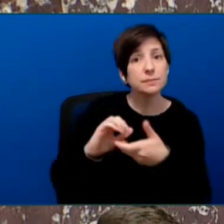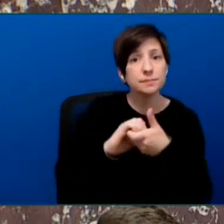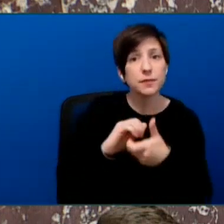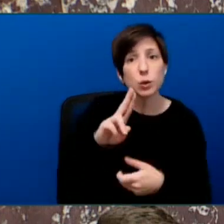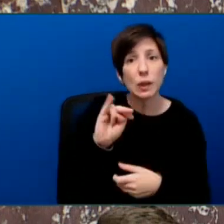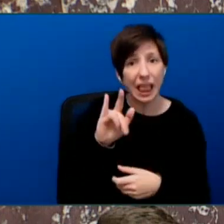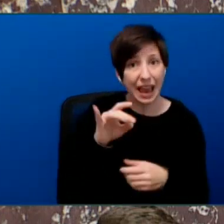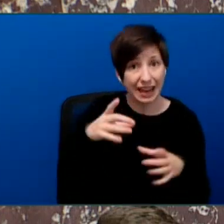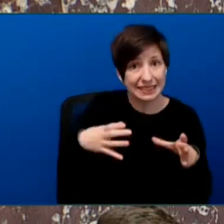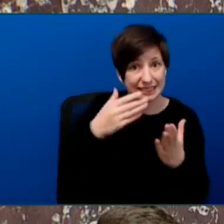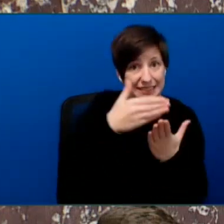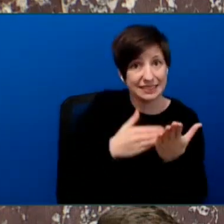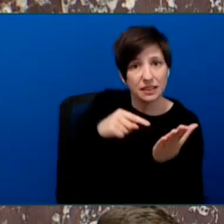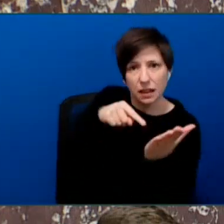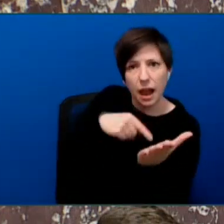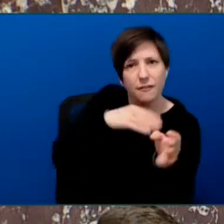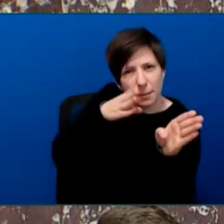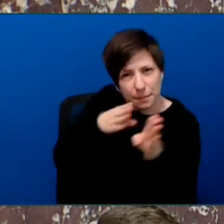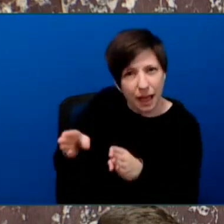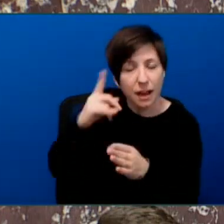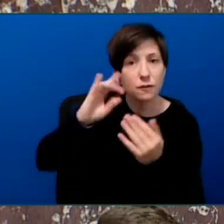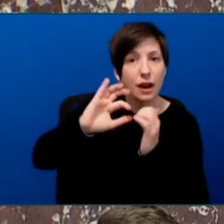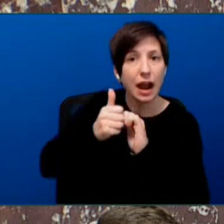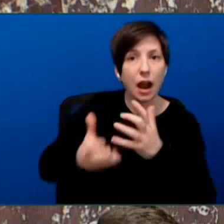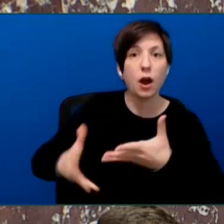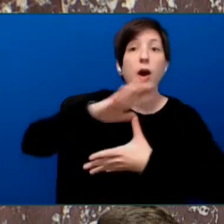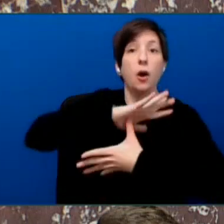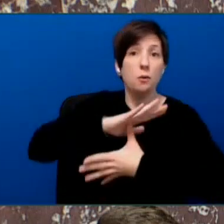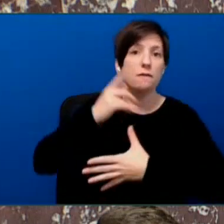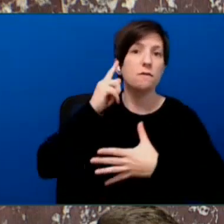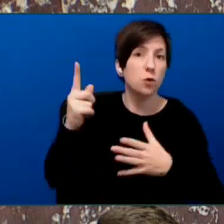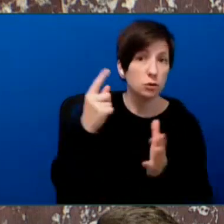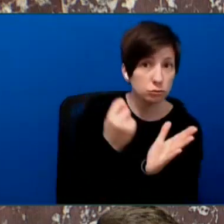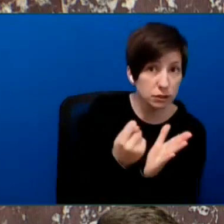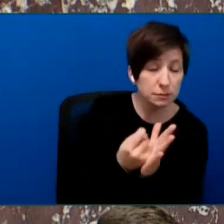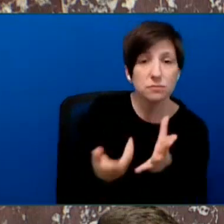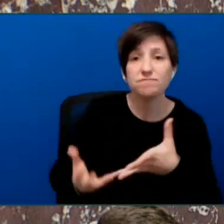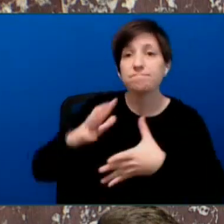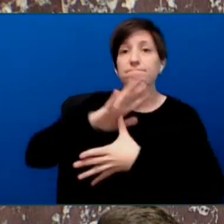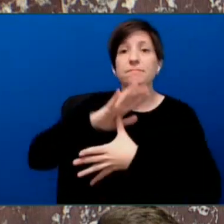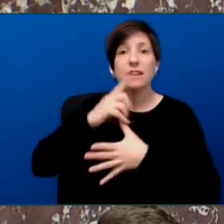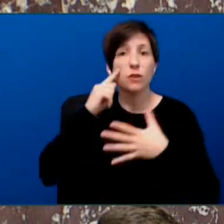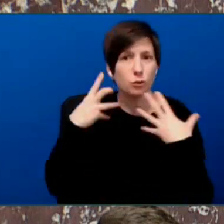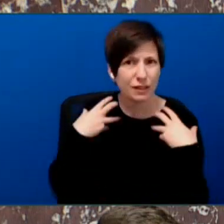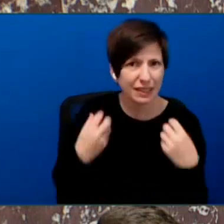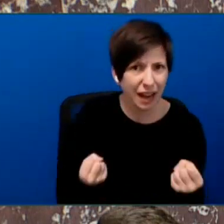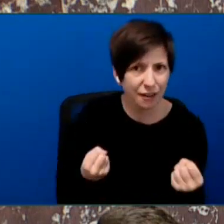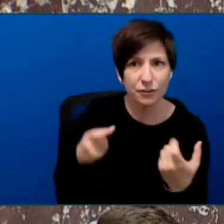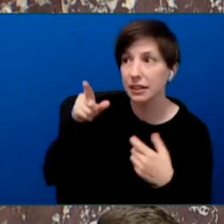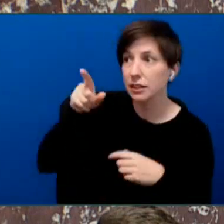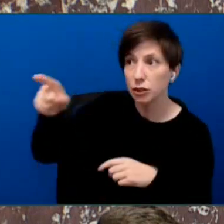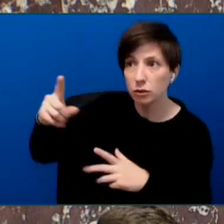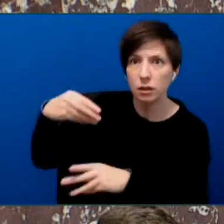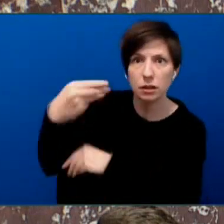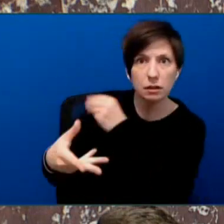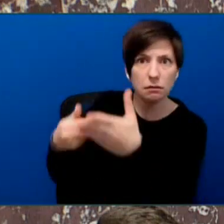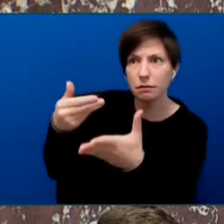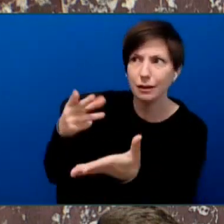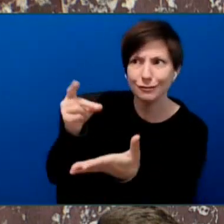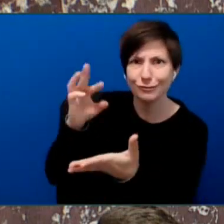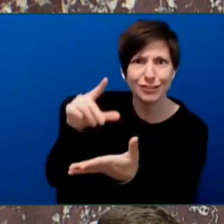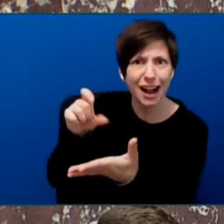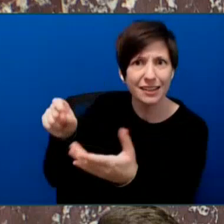and recovery. When will the Premier actually focus on recovery and treatment and abandon this